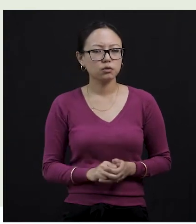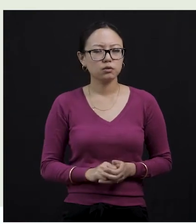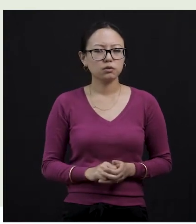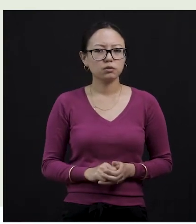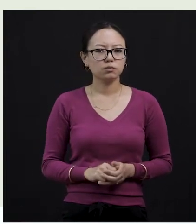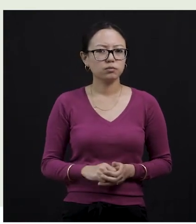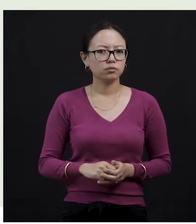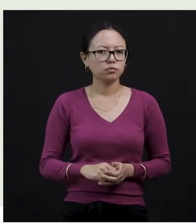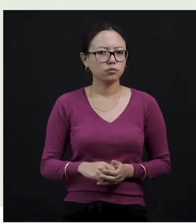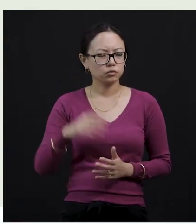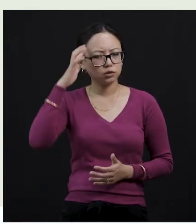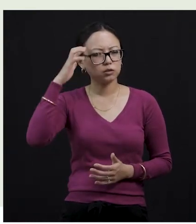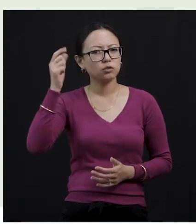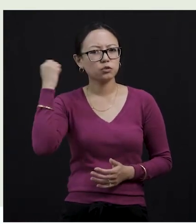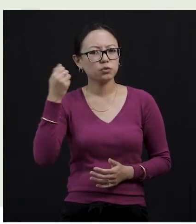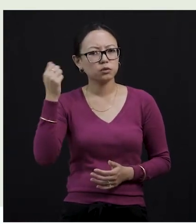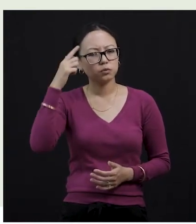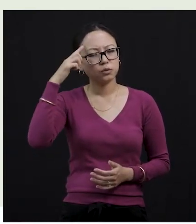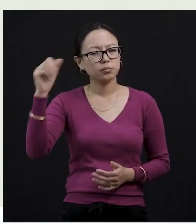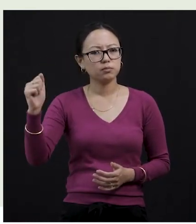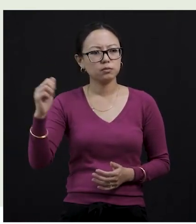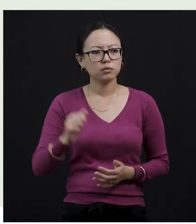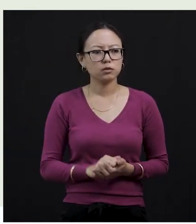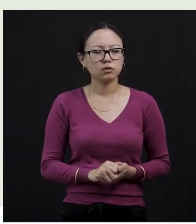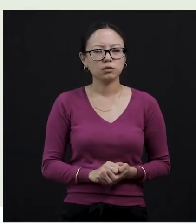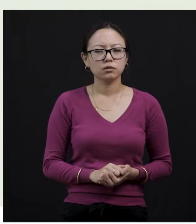recall it. How much it is? 8 into